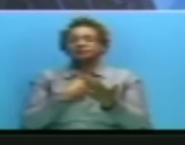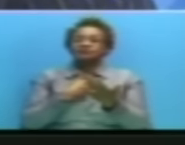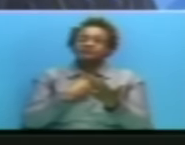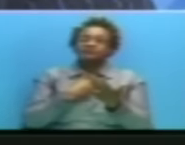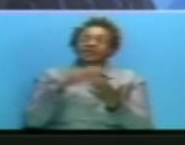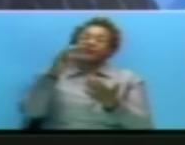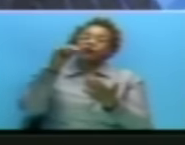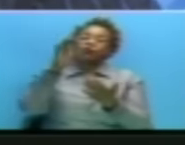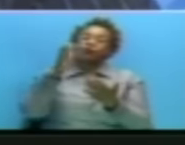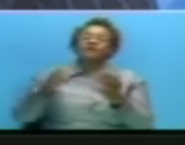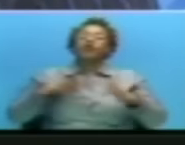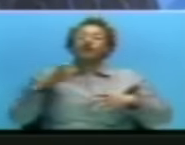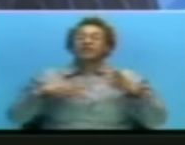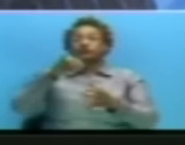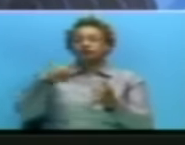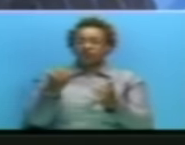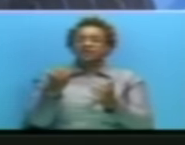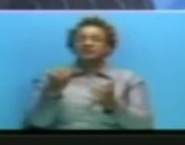which has the code of conduct for